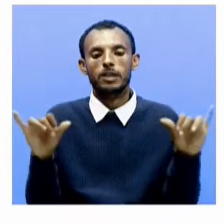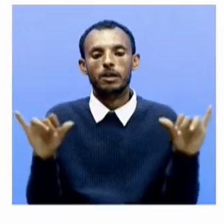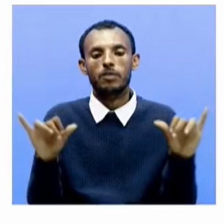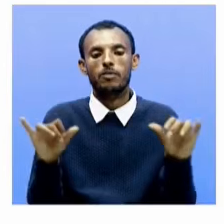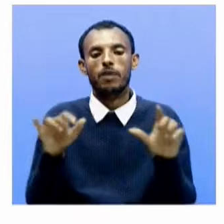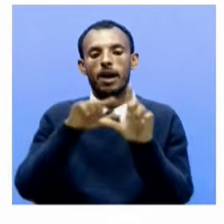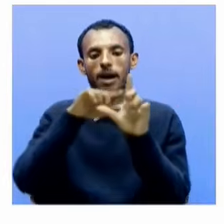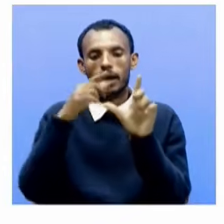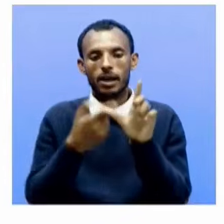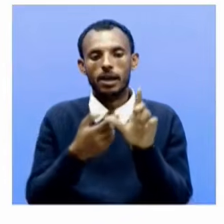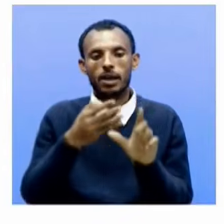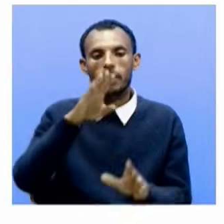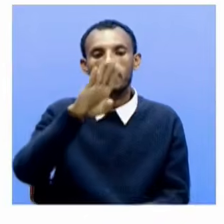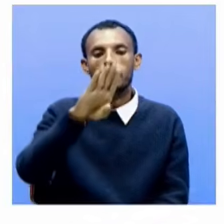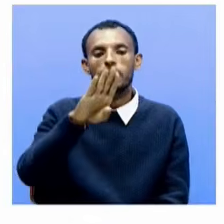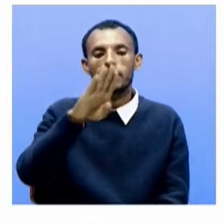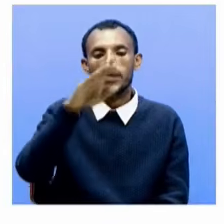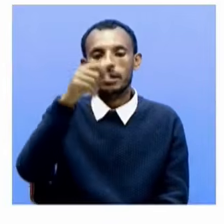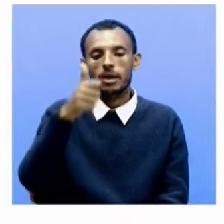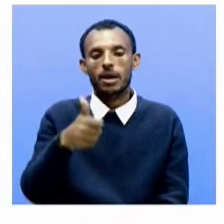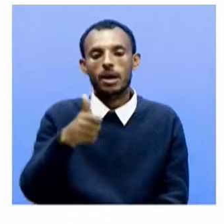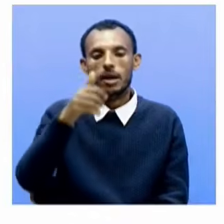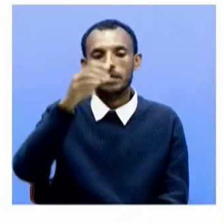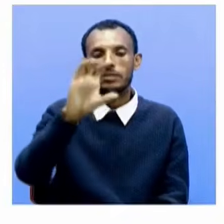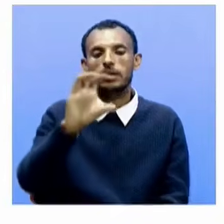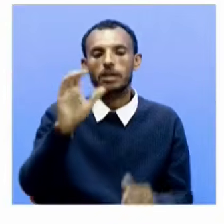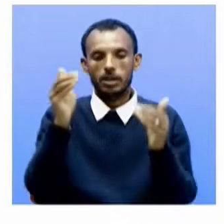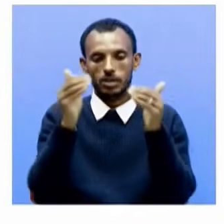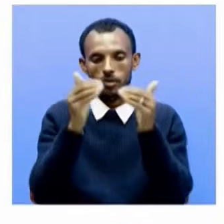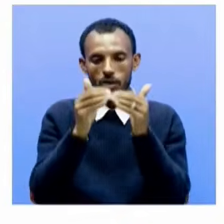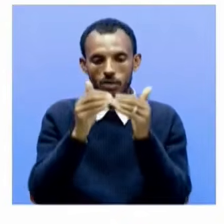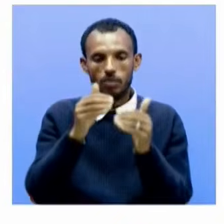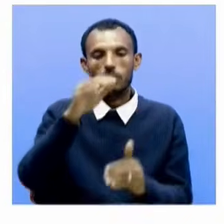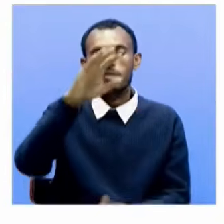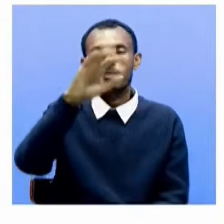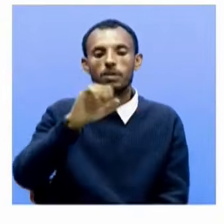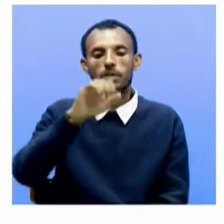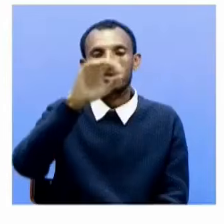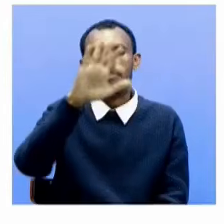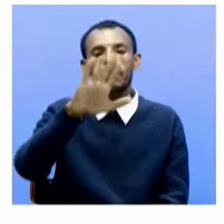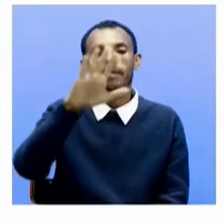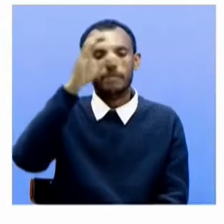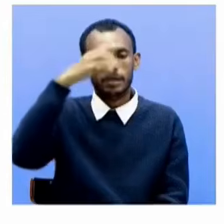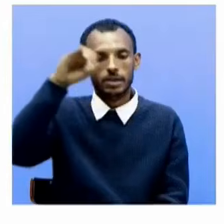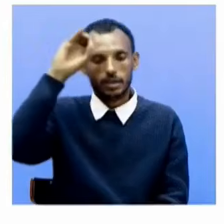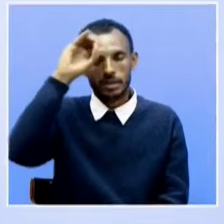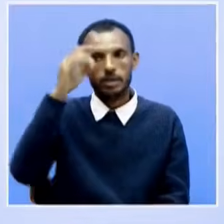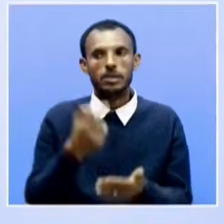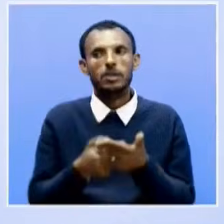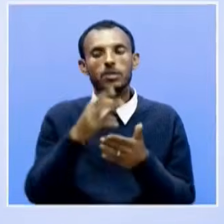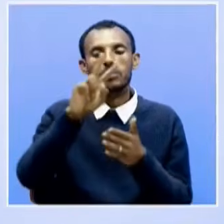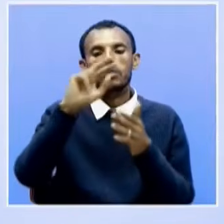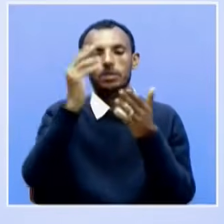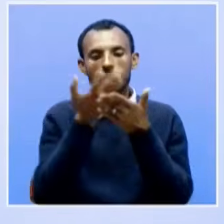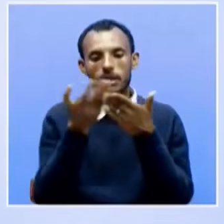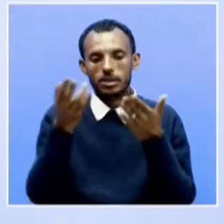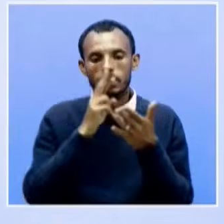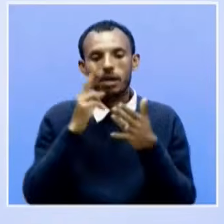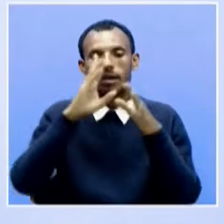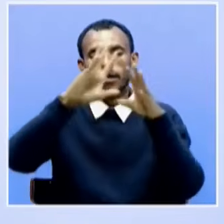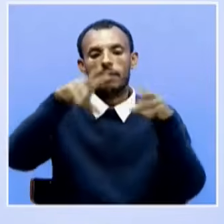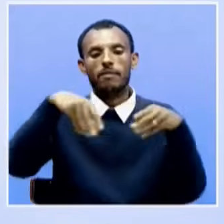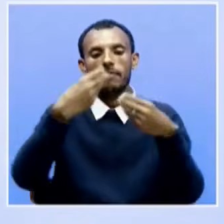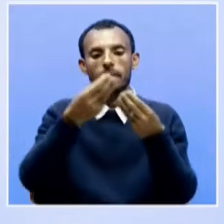angle BAC is 45 degree. Okay, these two things are given.